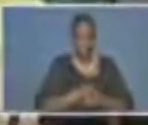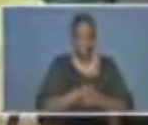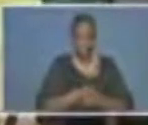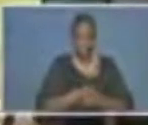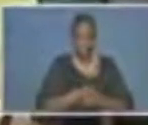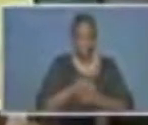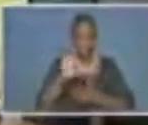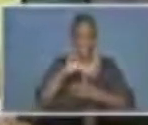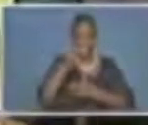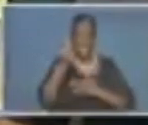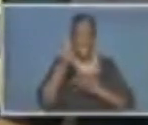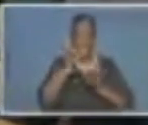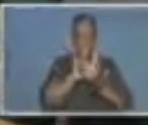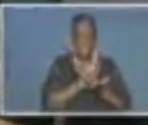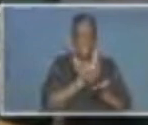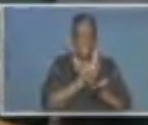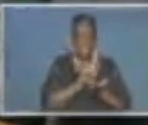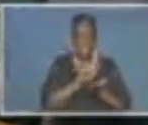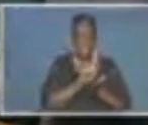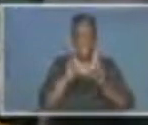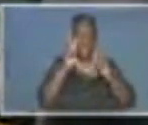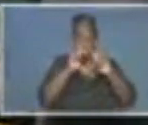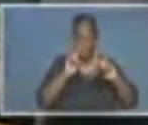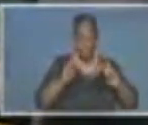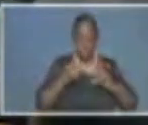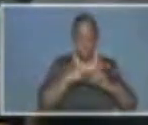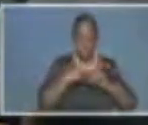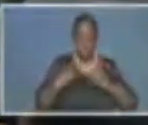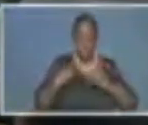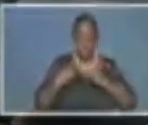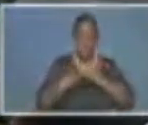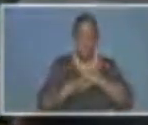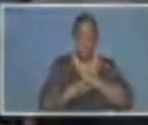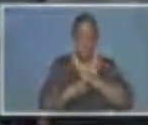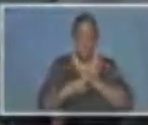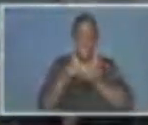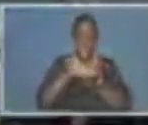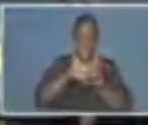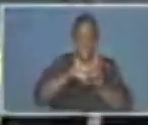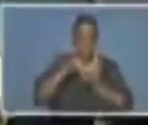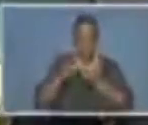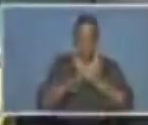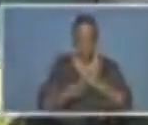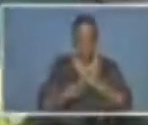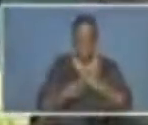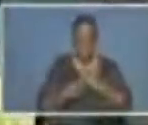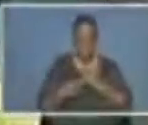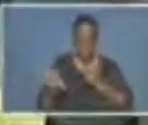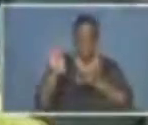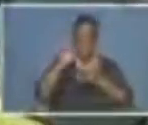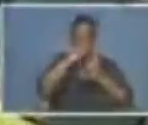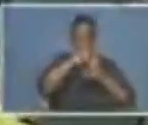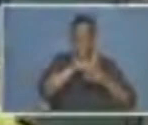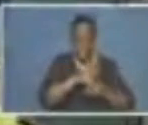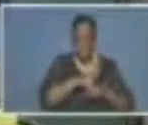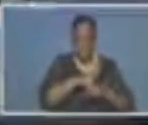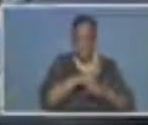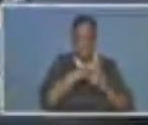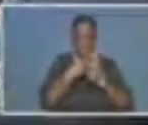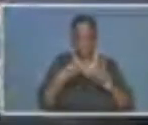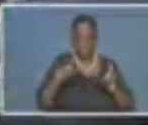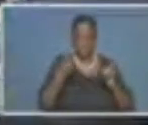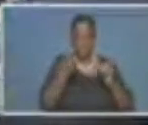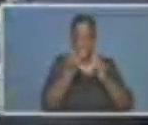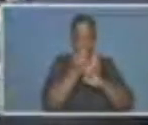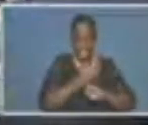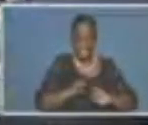In other news, researchers from the Central Bank of the Bahamas joining their international partners and representatives from international organizations